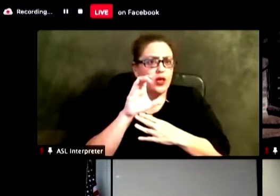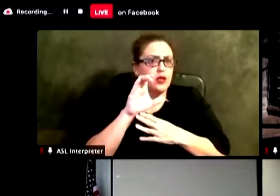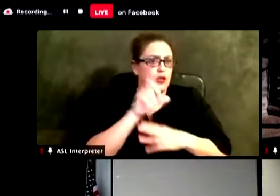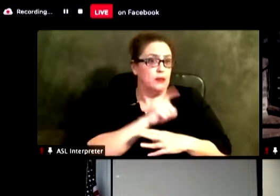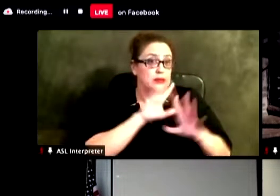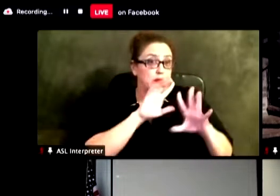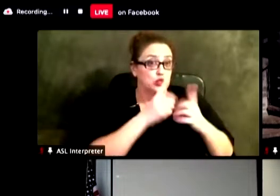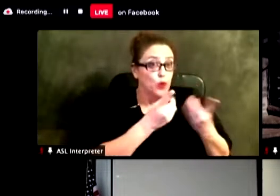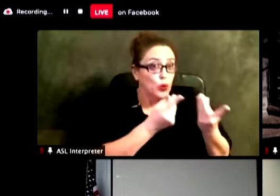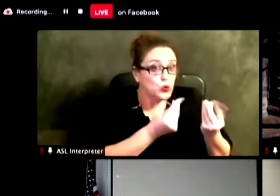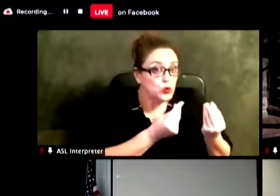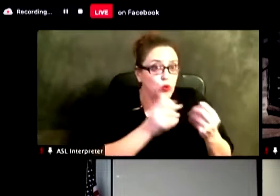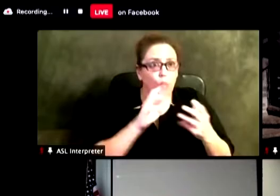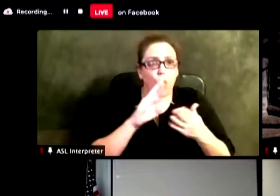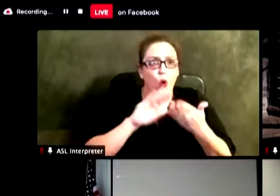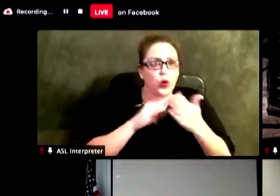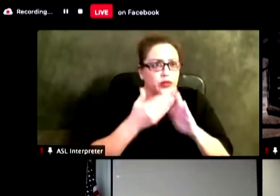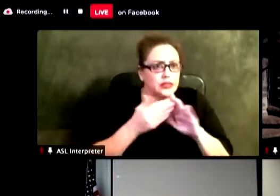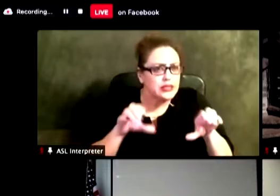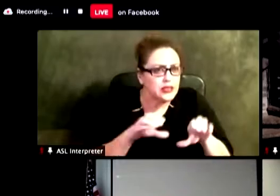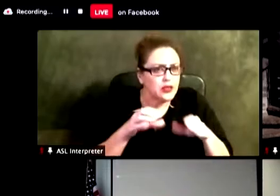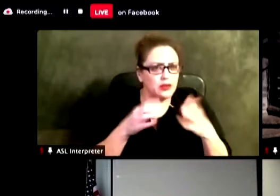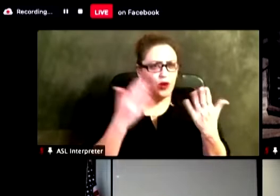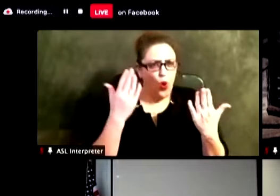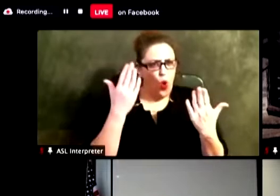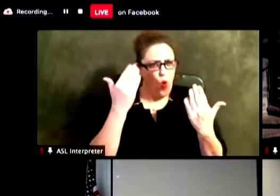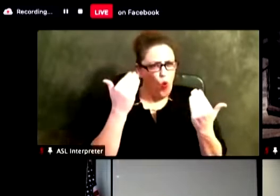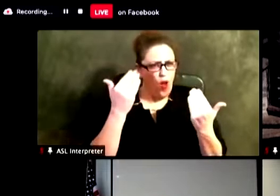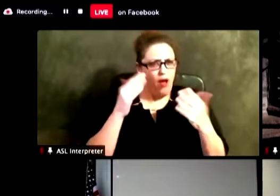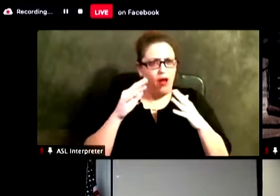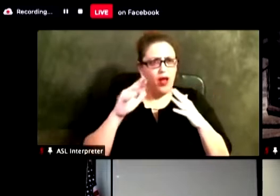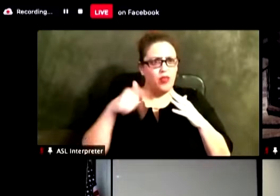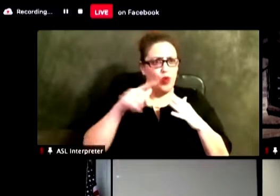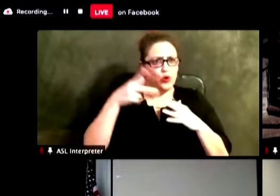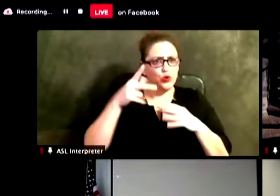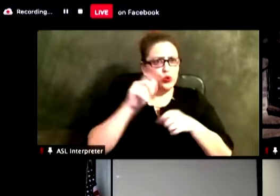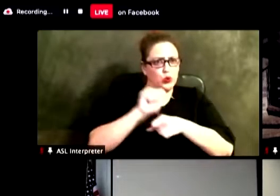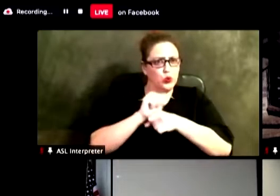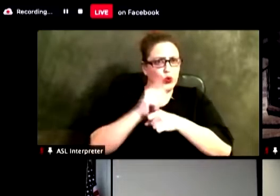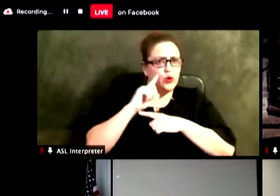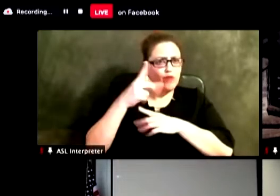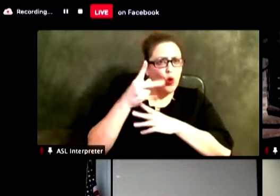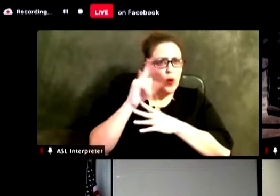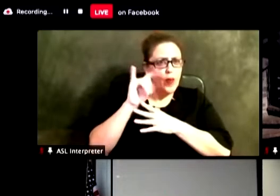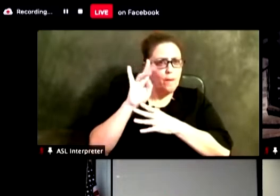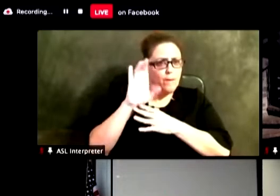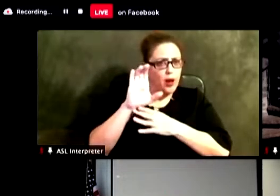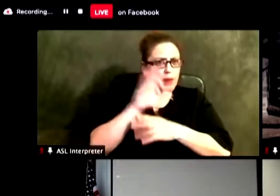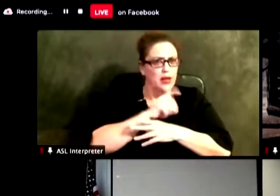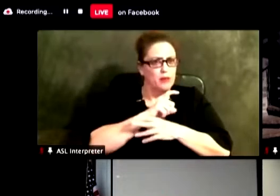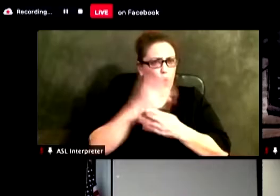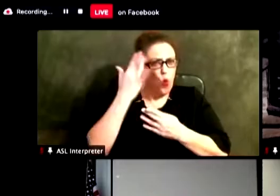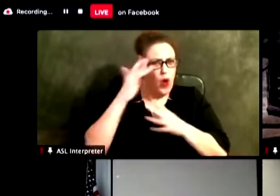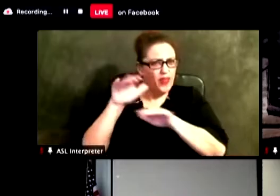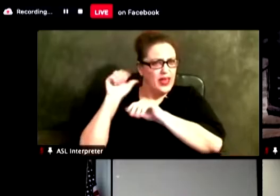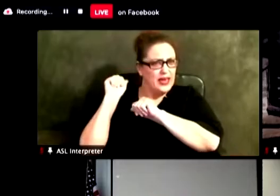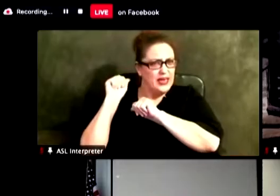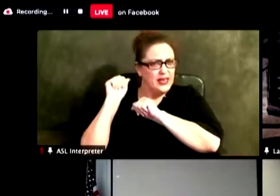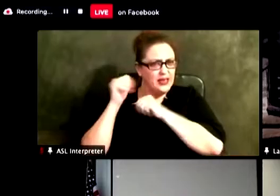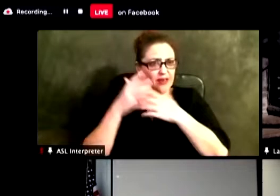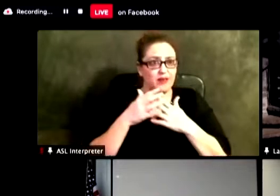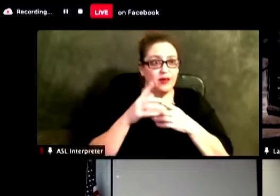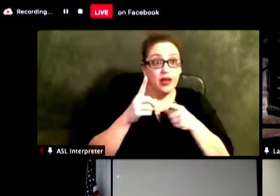to understand why have our public servants left? Beyond exit interviews by their peers, I wonder if the